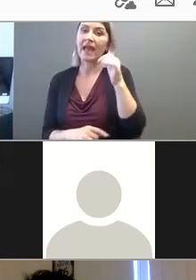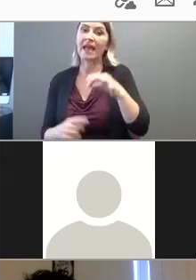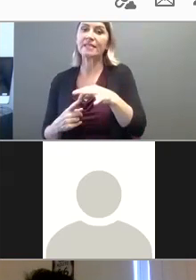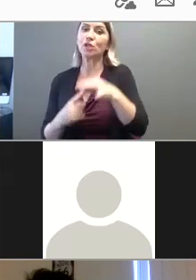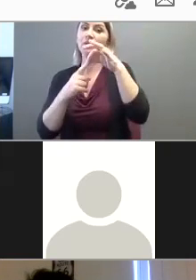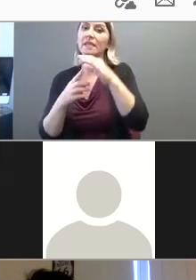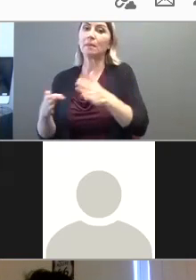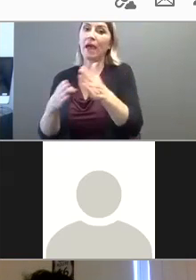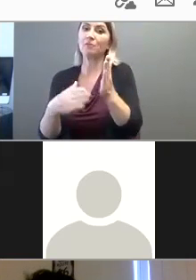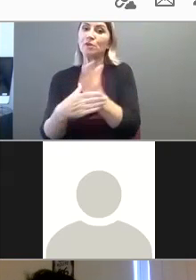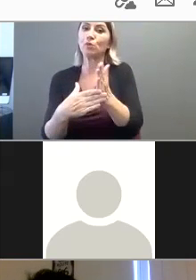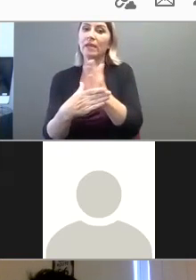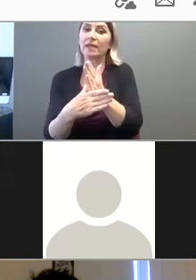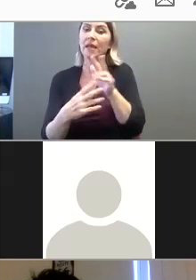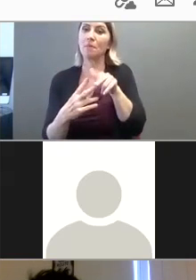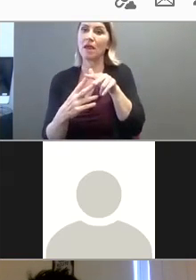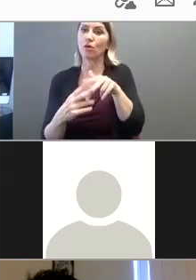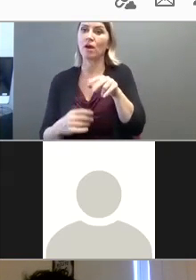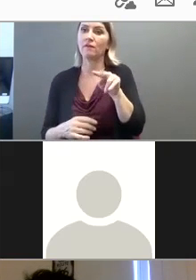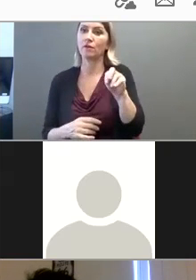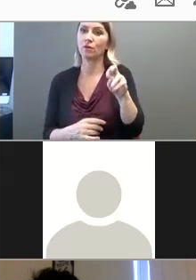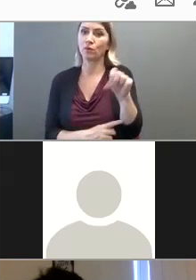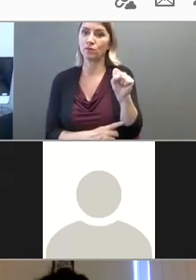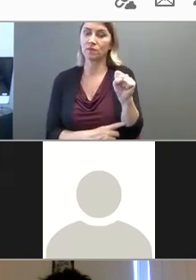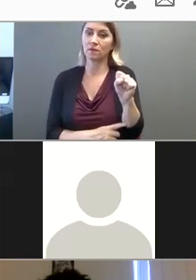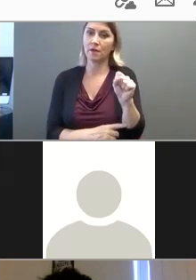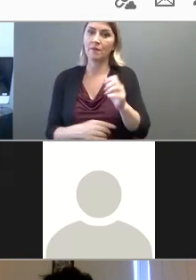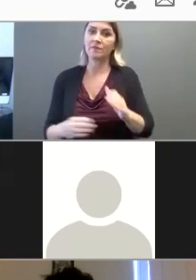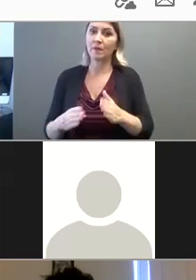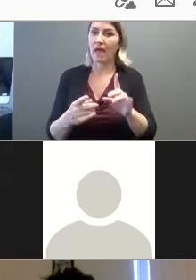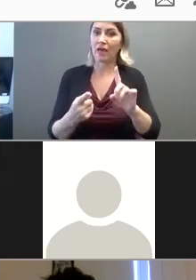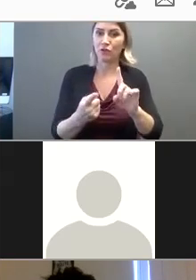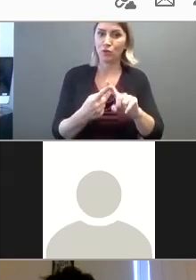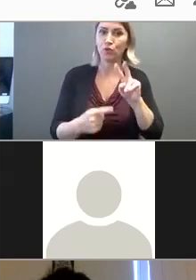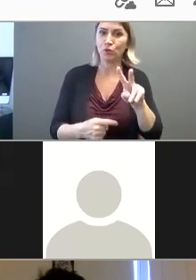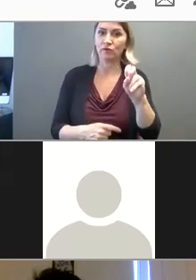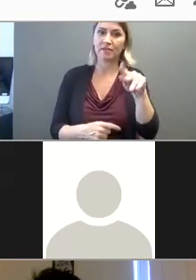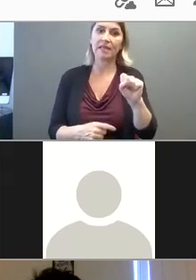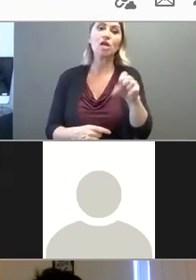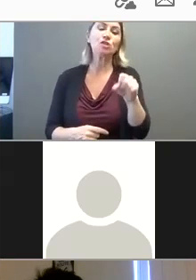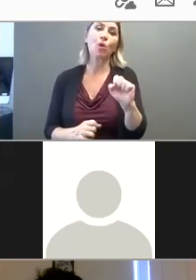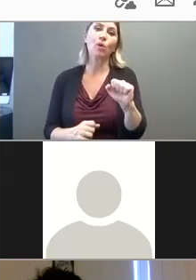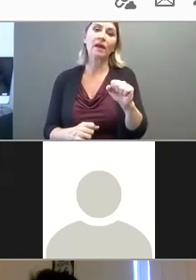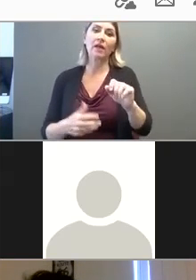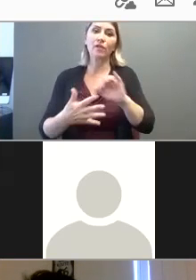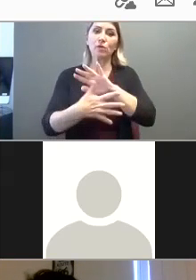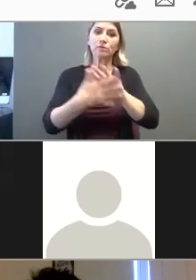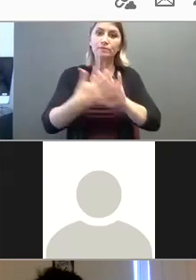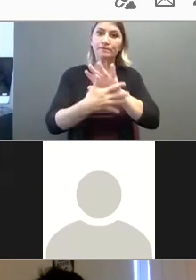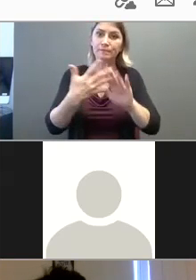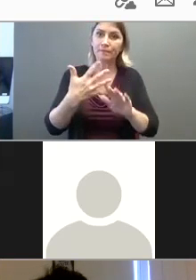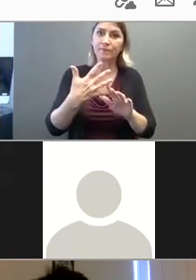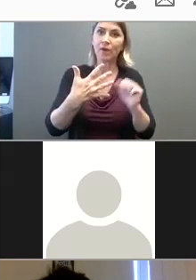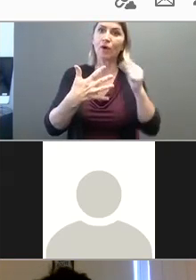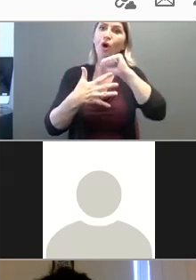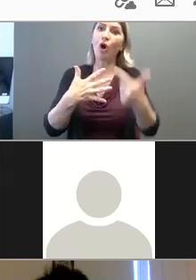pair of vertices. You cannot have more than one a path to 2 vertices. Essentially, all of those 3 things together say the same thing.